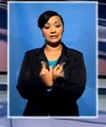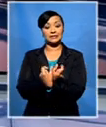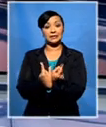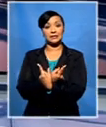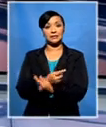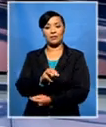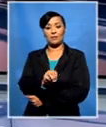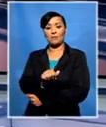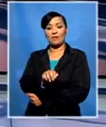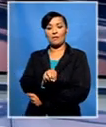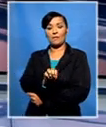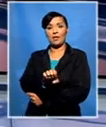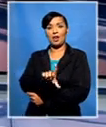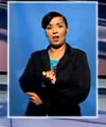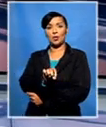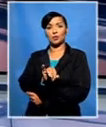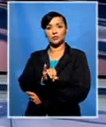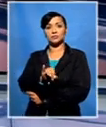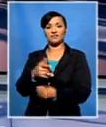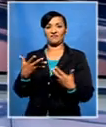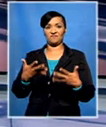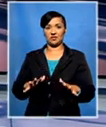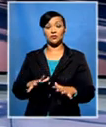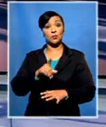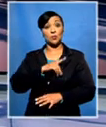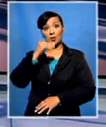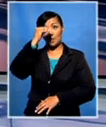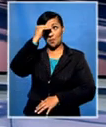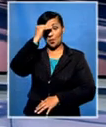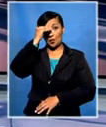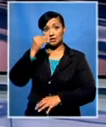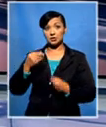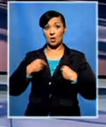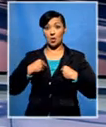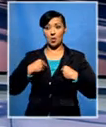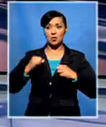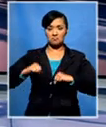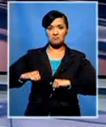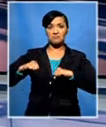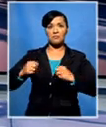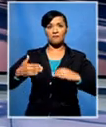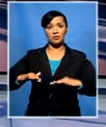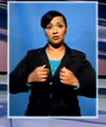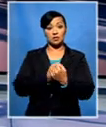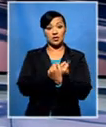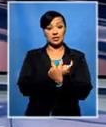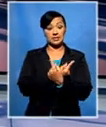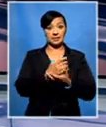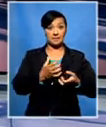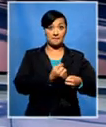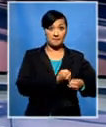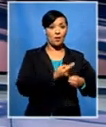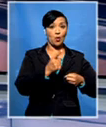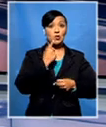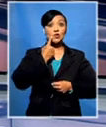The Mamelodi taxi strike has been called off. Police and operators have reached an agreement. Impounded taxis will be released